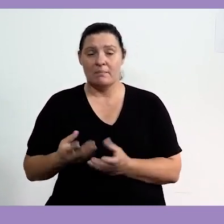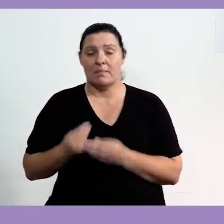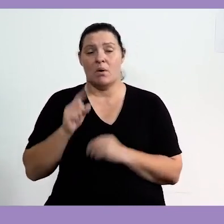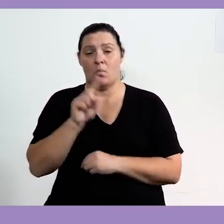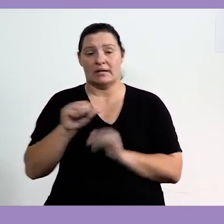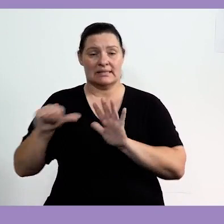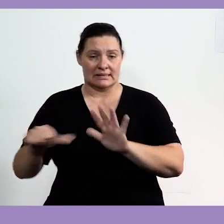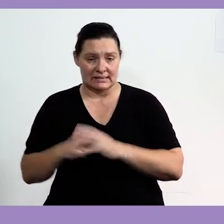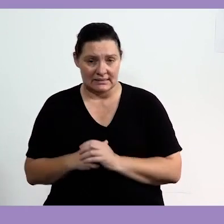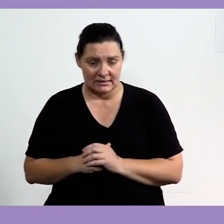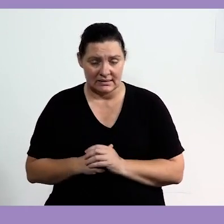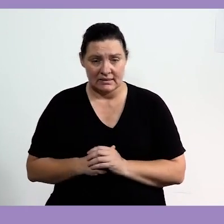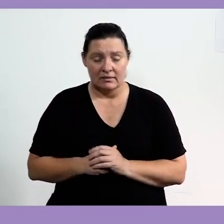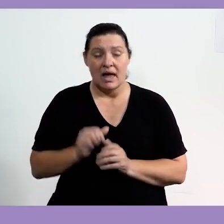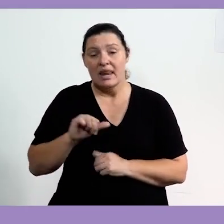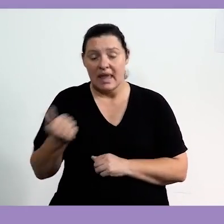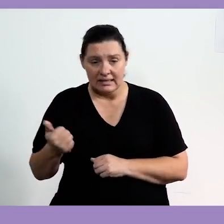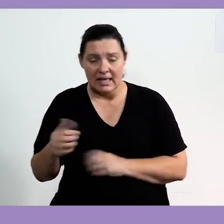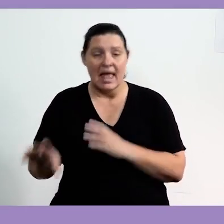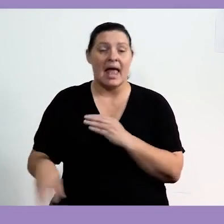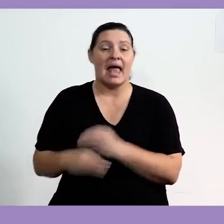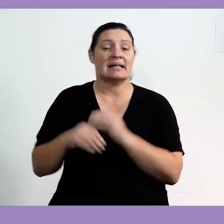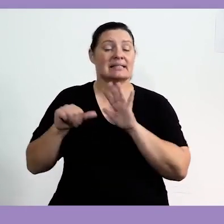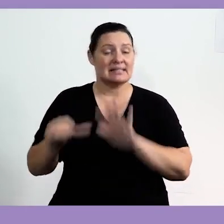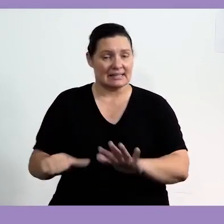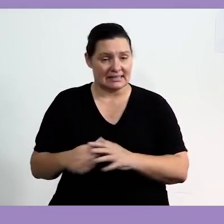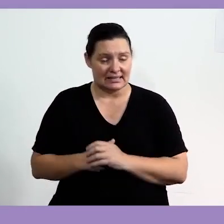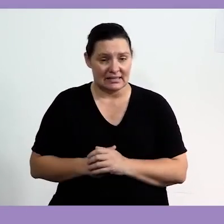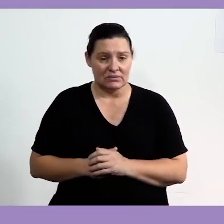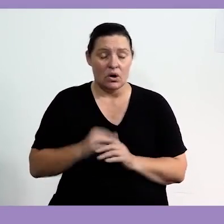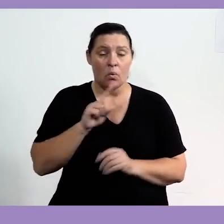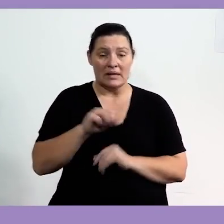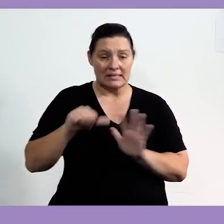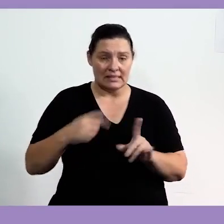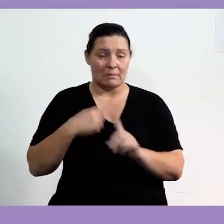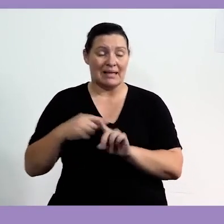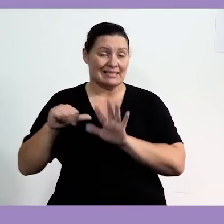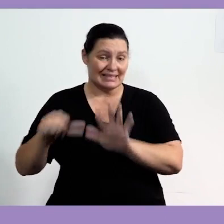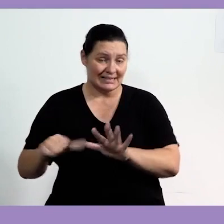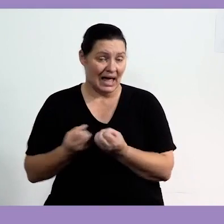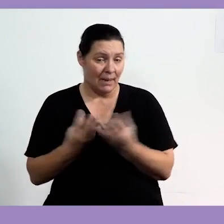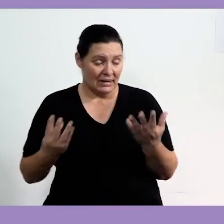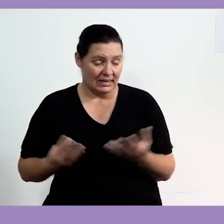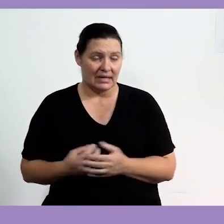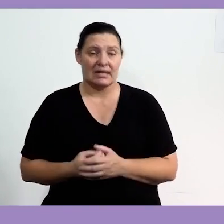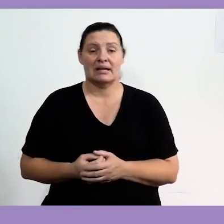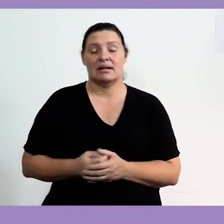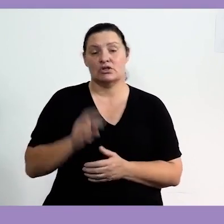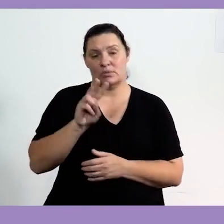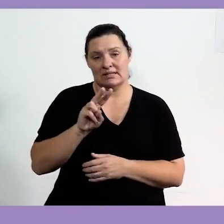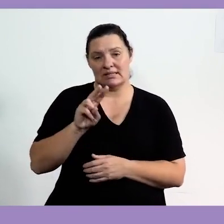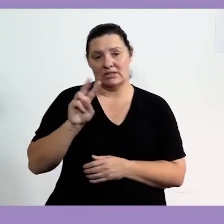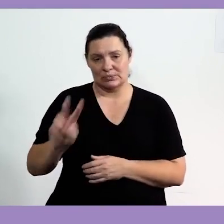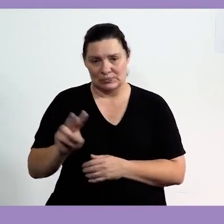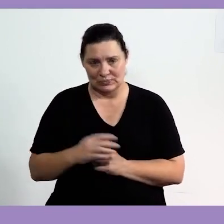us 16. And the next one, we are going to add 6, and that is going to give us,